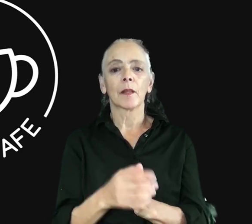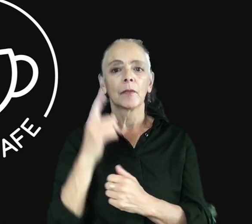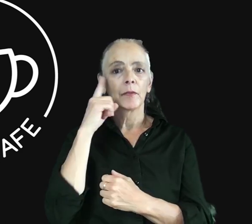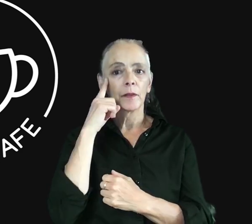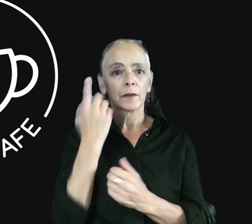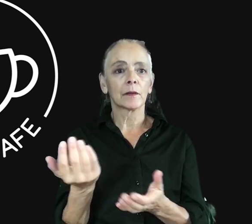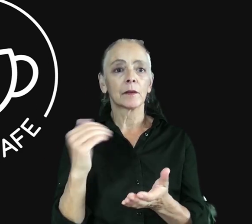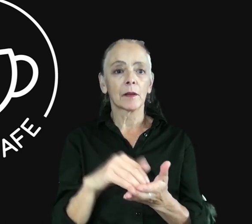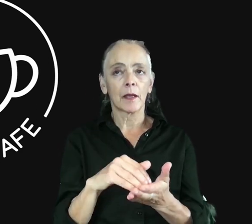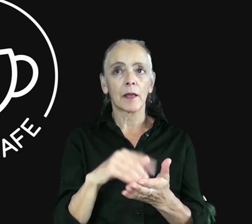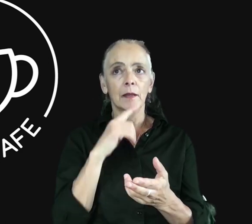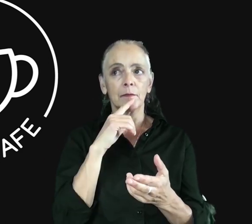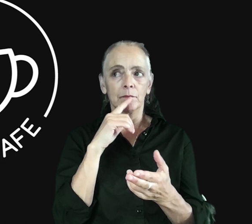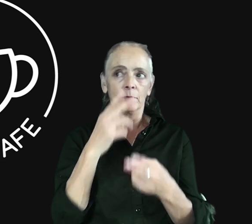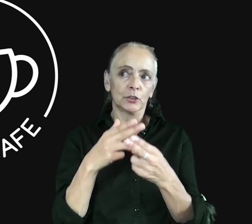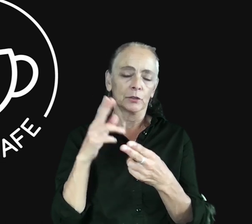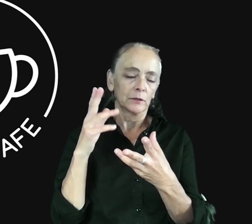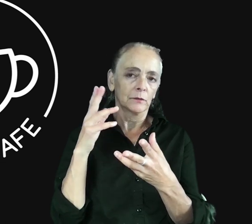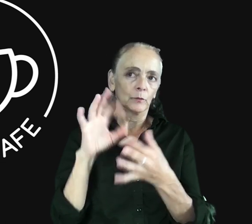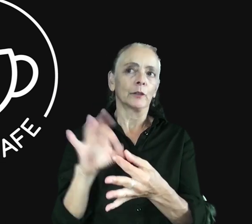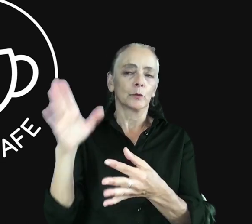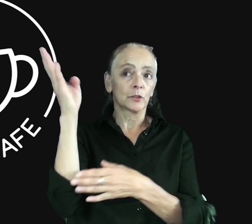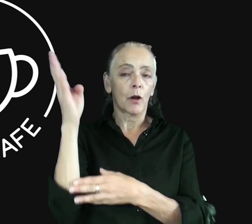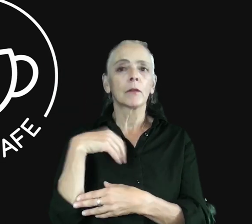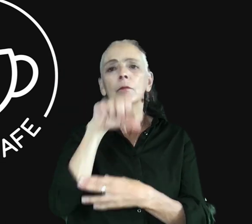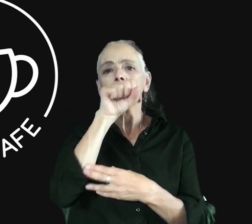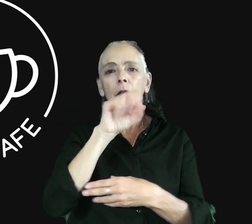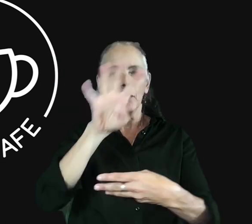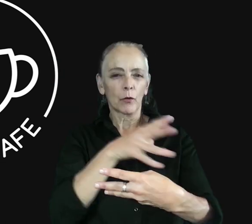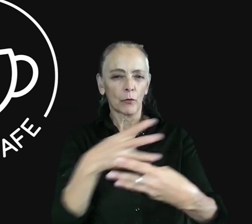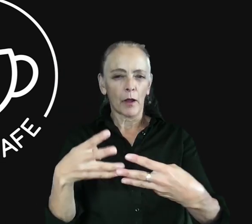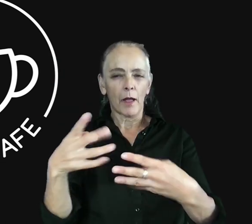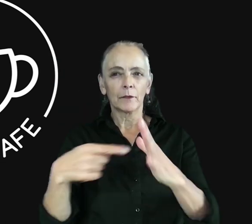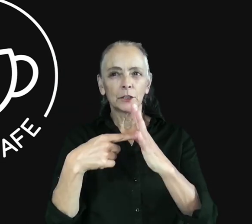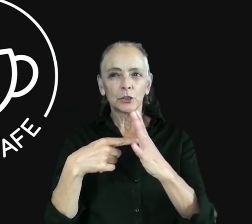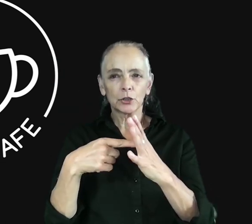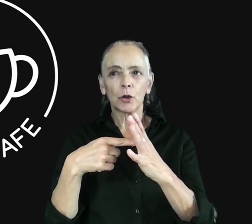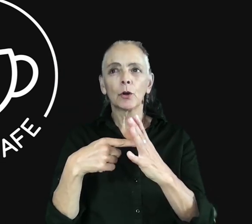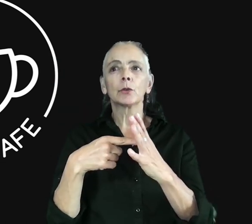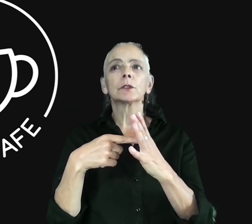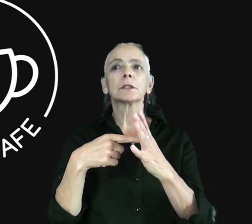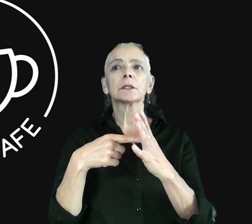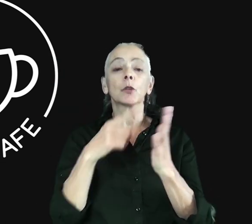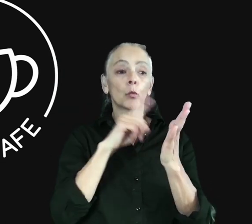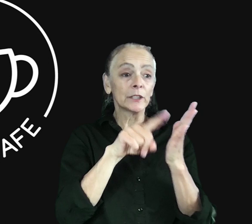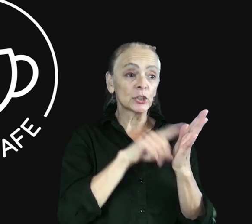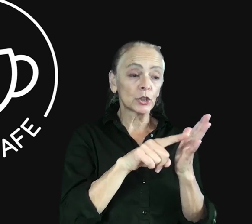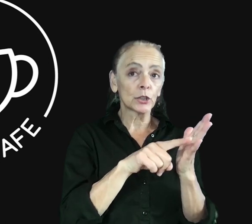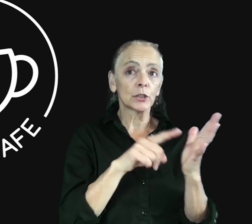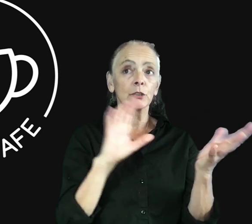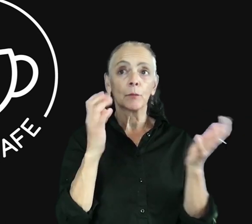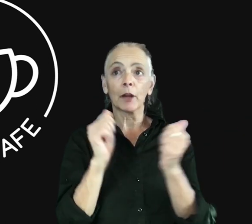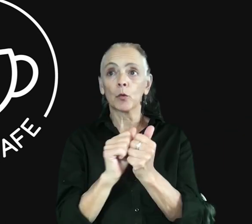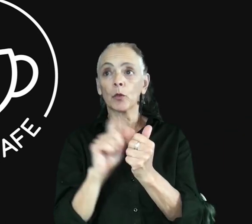again referencing the talk uh i i love the graph that shows you know the roi of the research uh as compared to uh